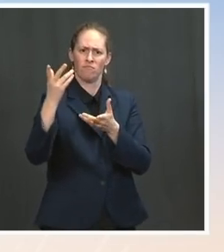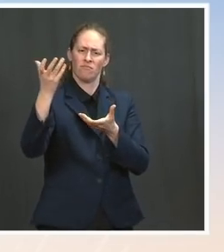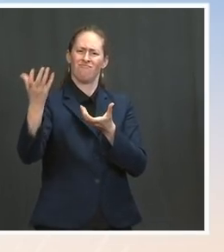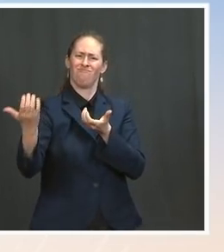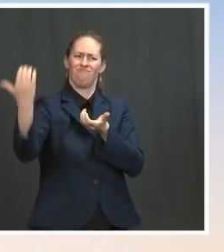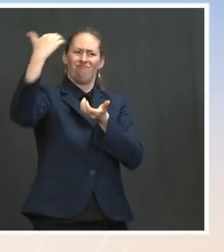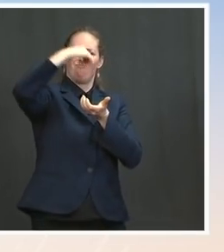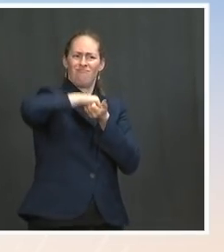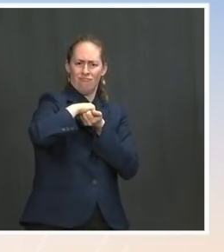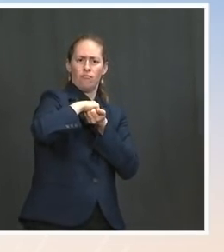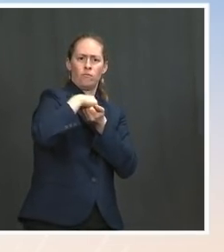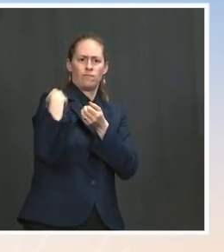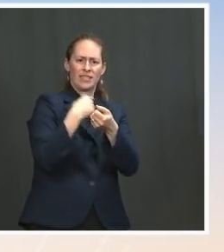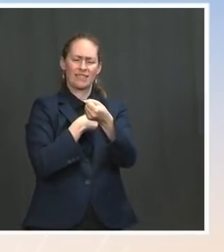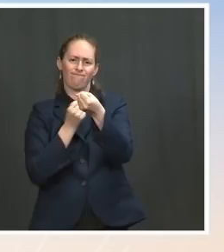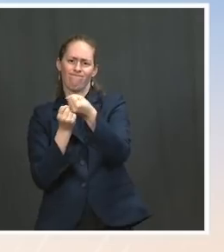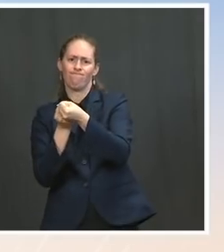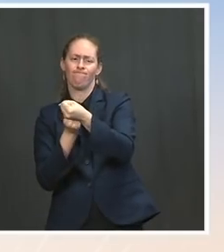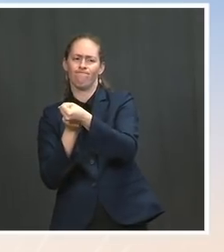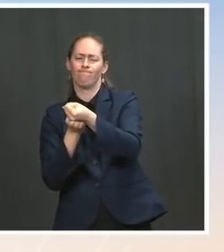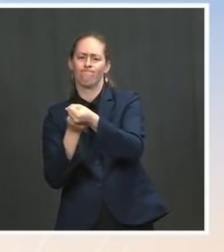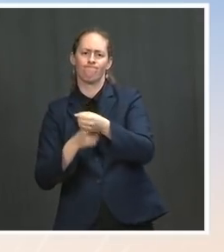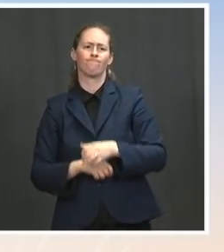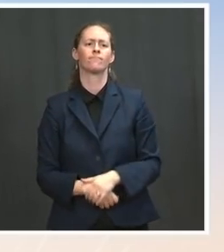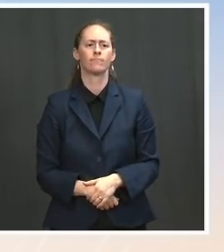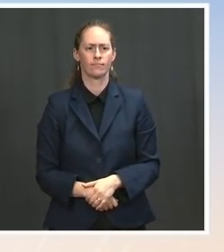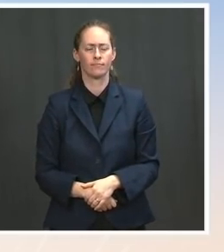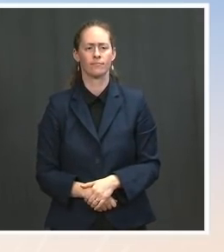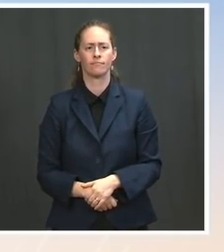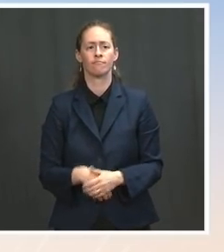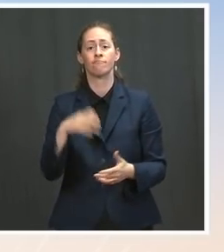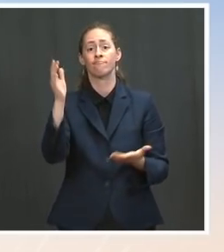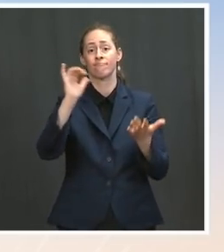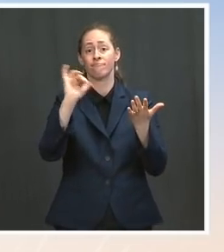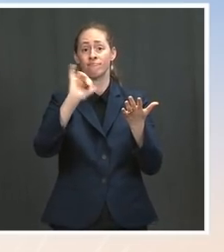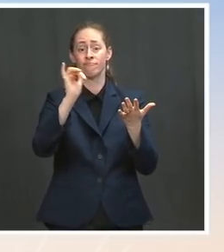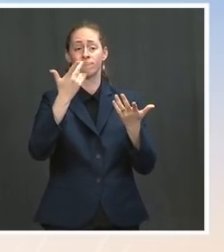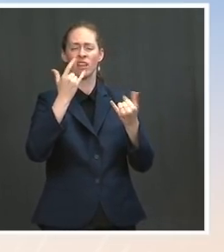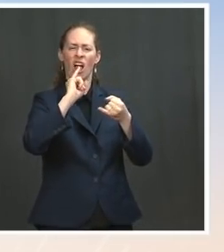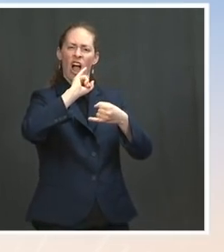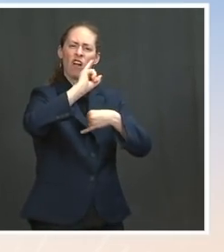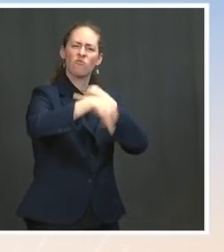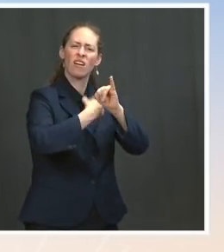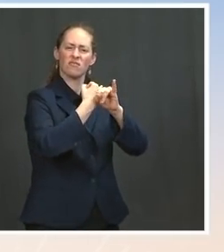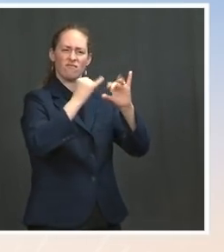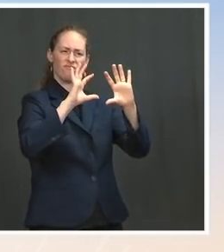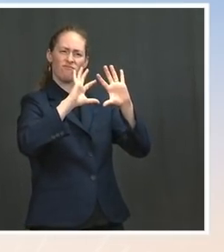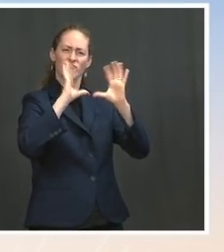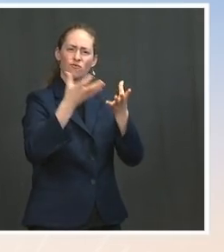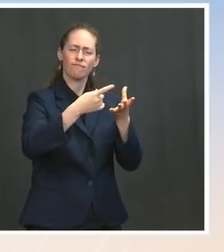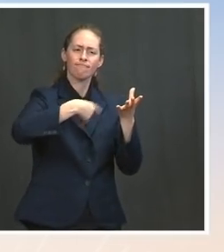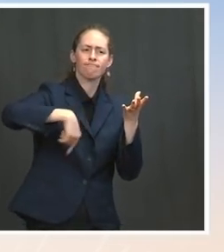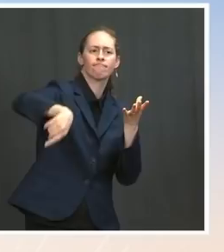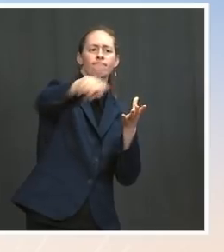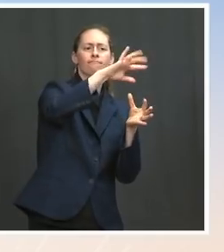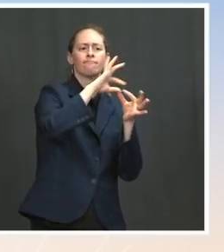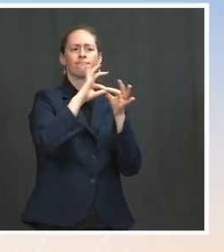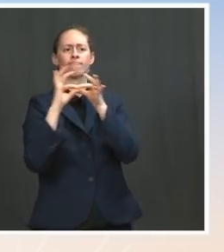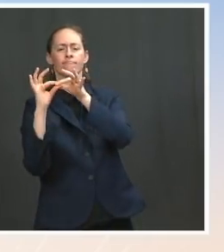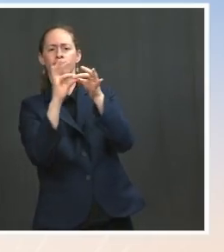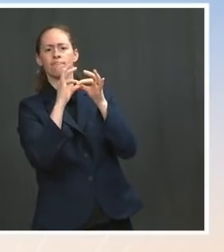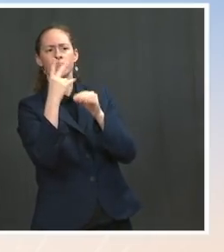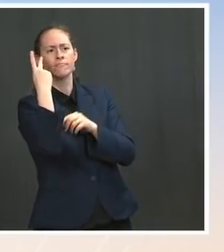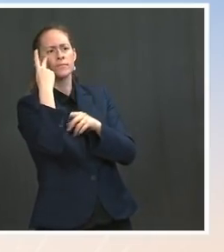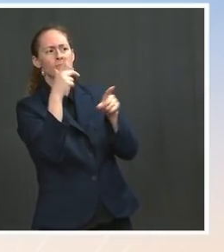Building an international coalition to hold countries who harbor ransom actors accountable. I mean, this attack is an example of how this is not just a problem in the United